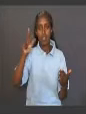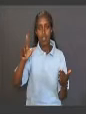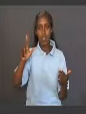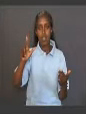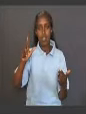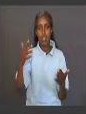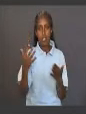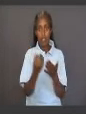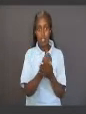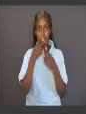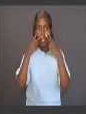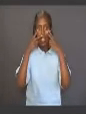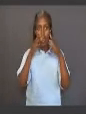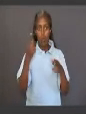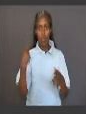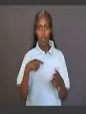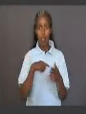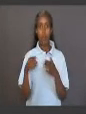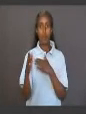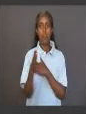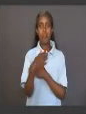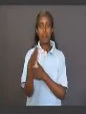Take a look at our flag.